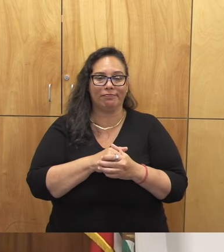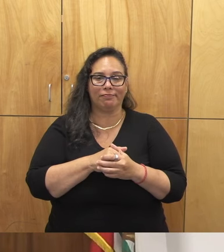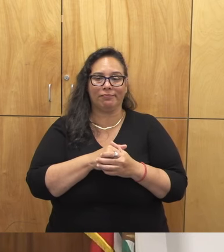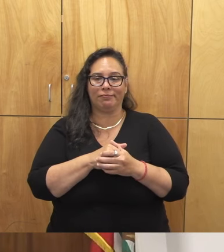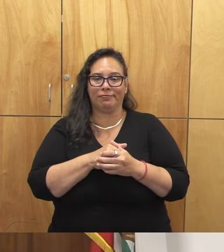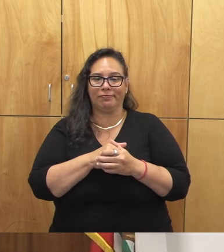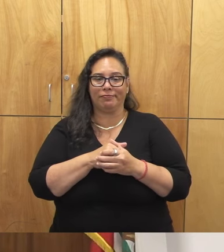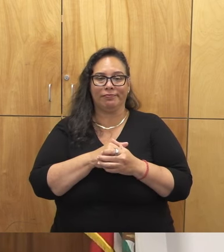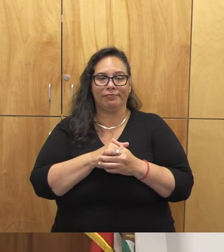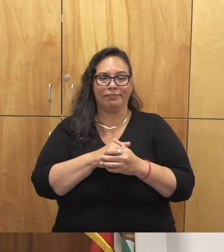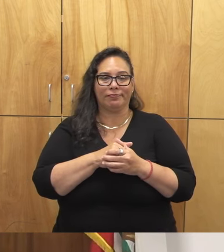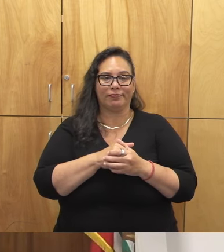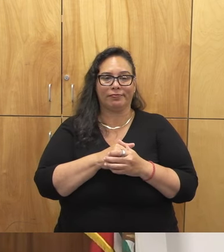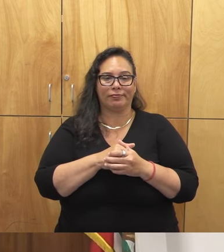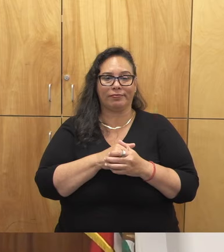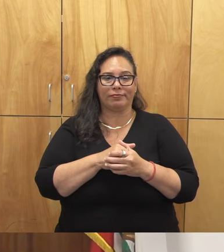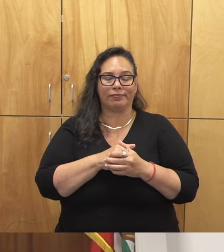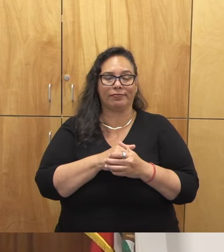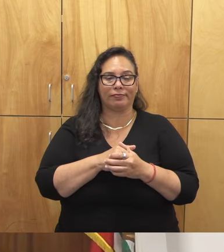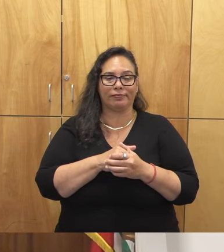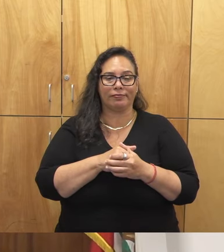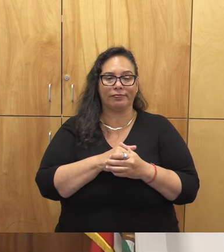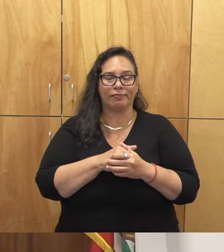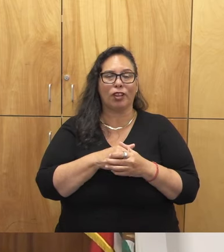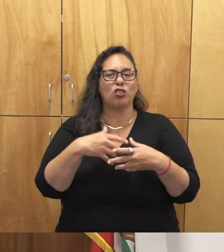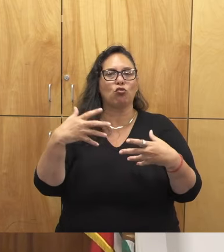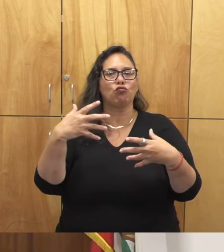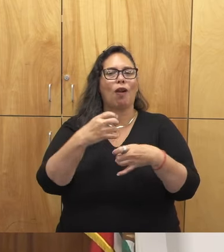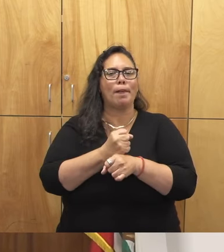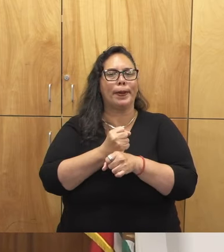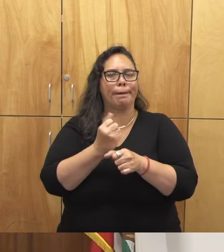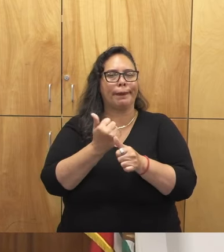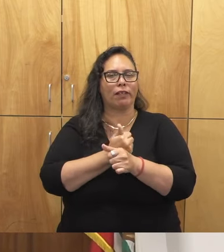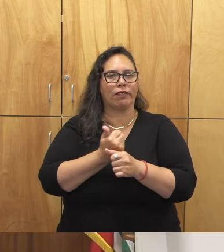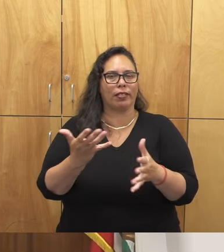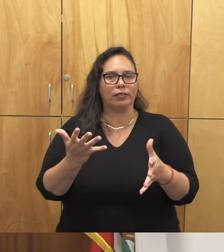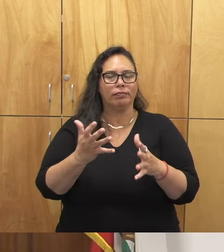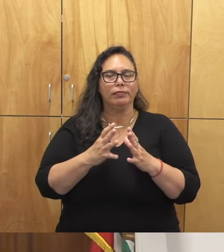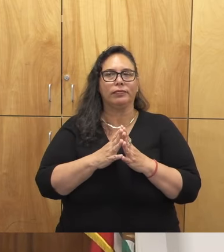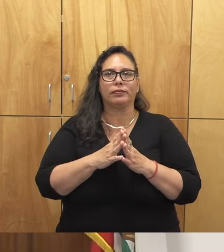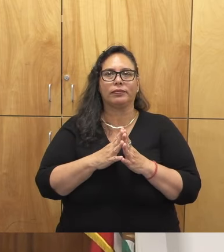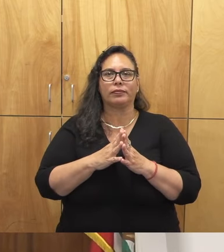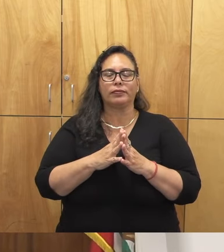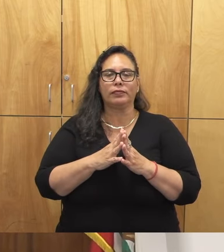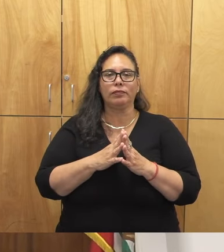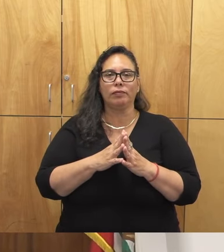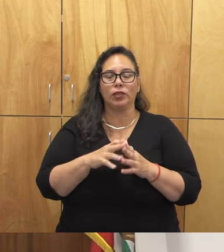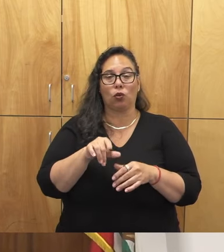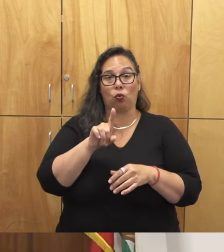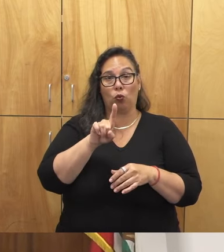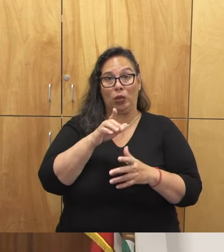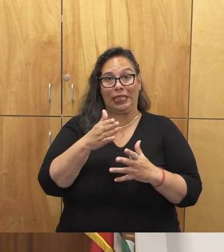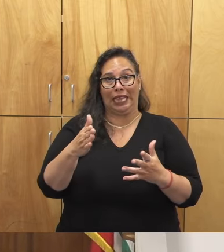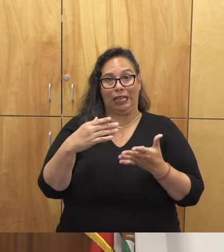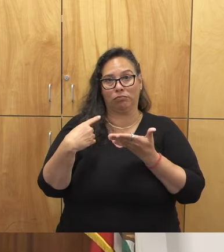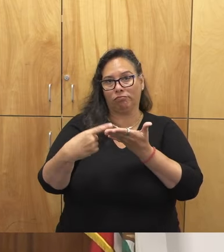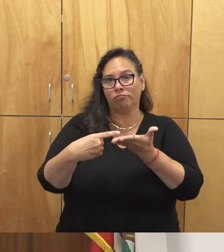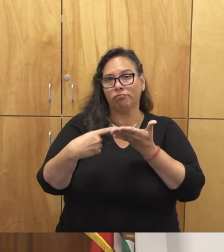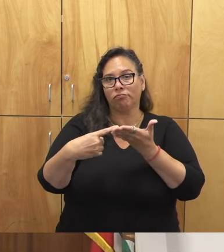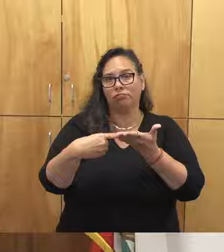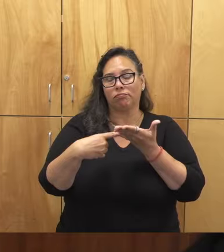Yeah. Just to kind of wrap everything up, one of the things that we have been talking